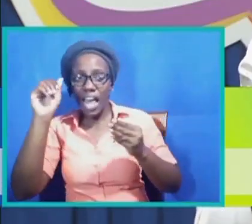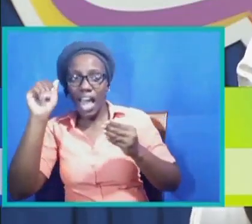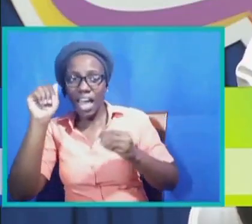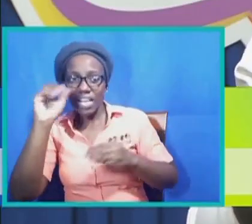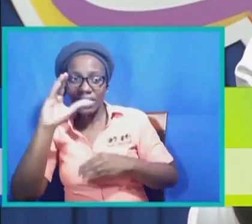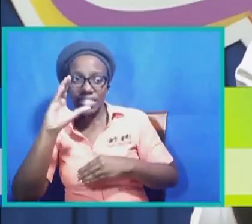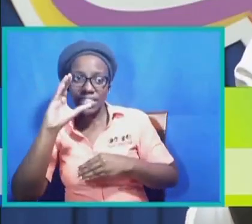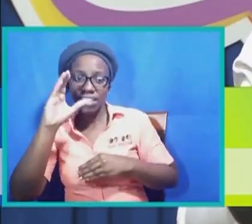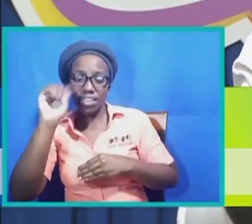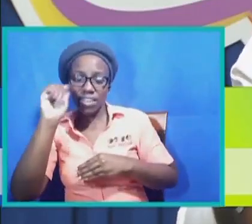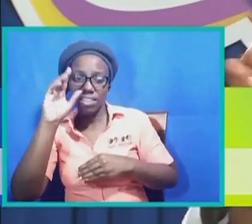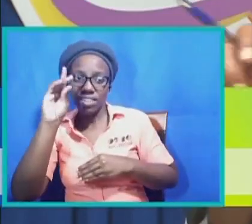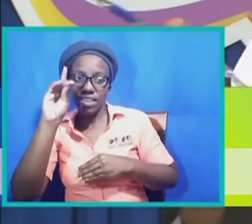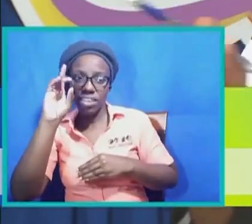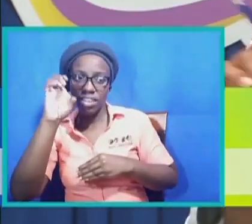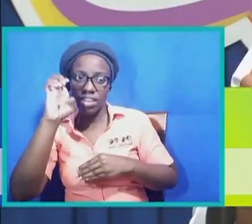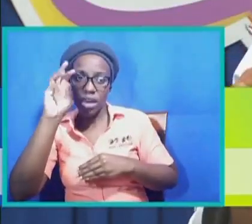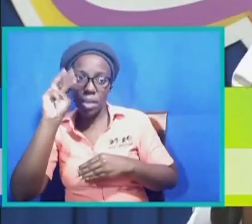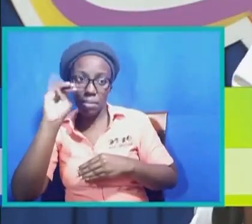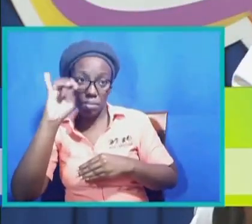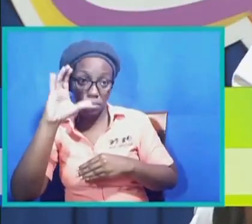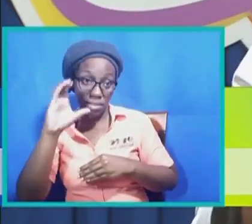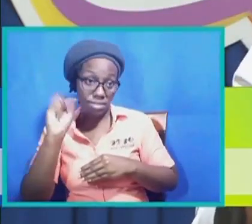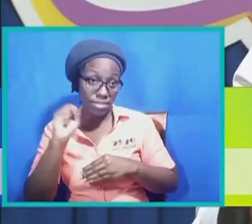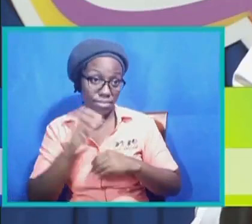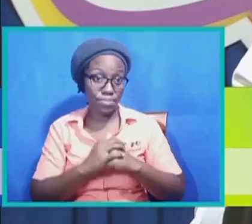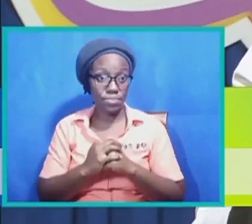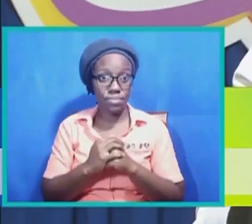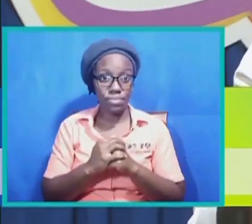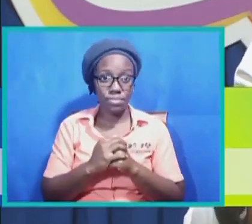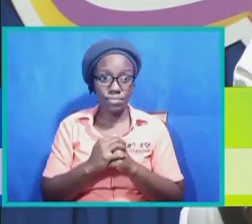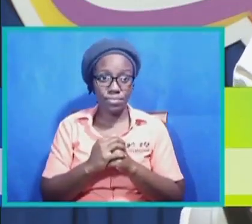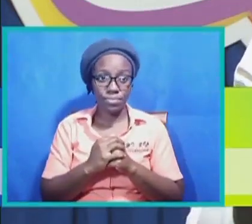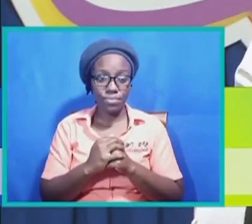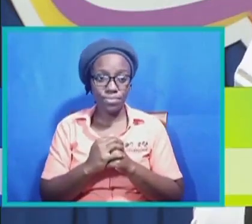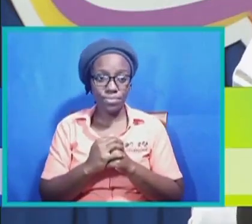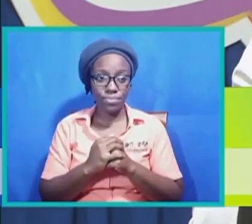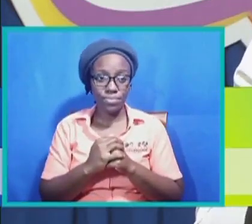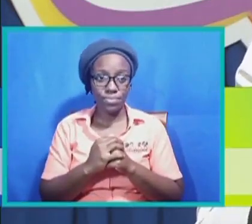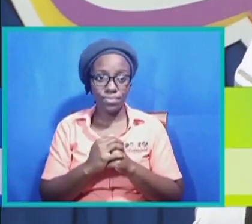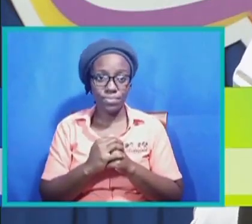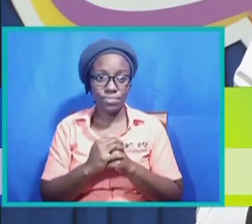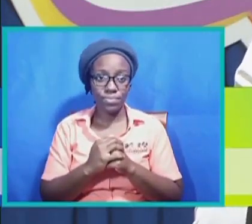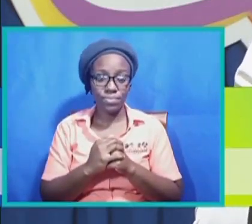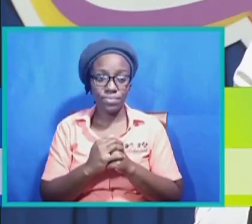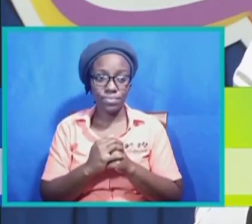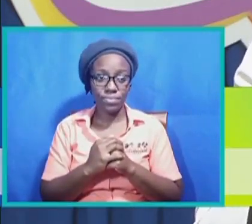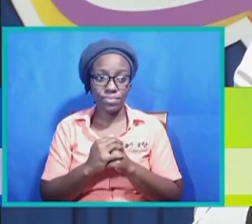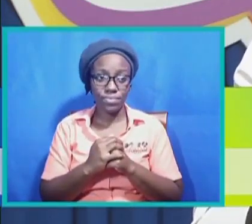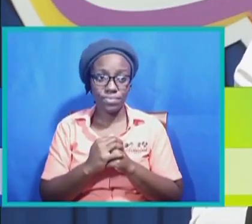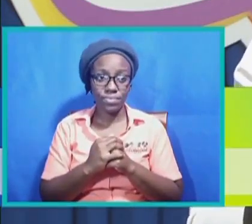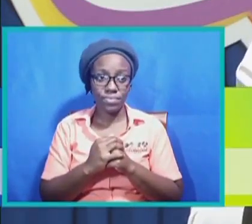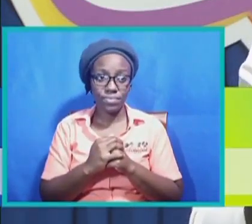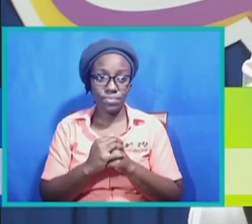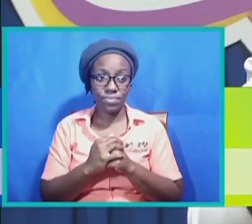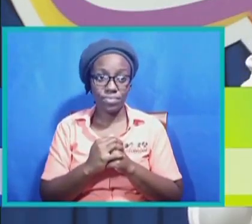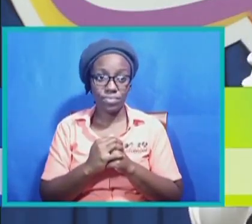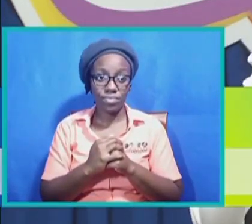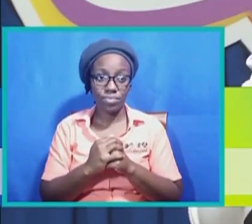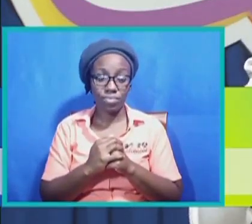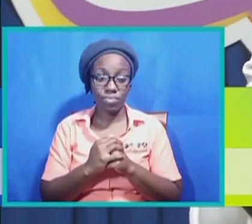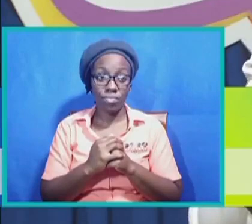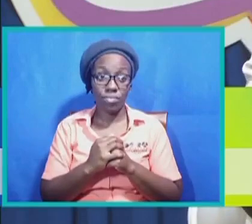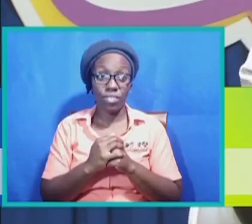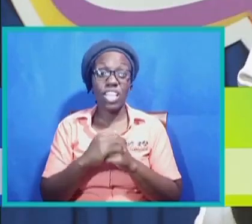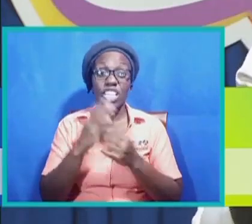we consider not for the academically inclined is an integral part of the German education system, all